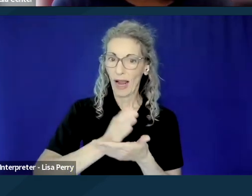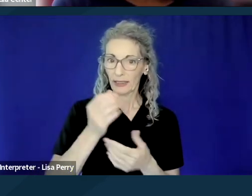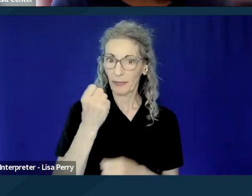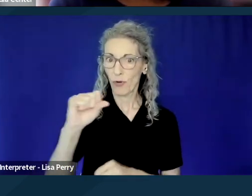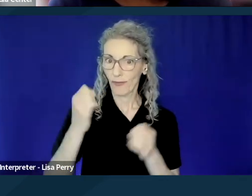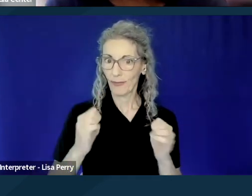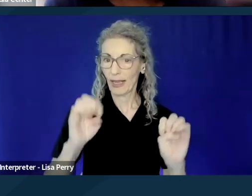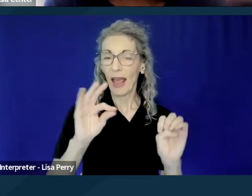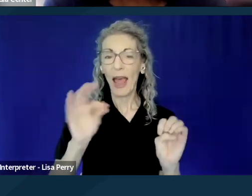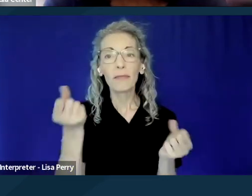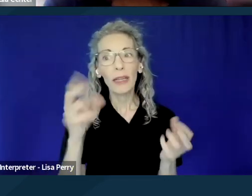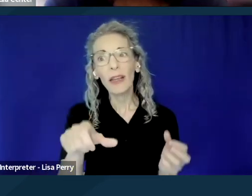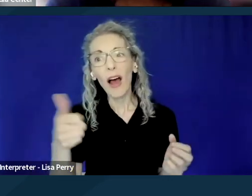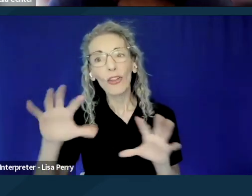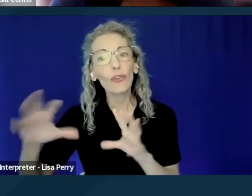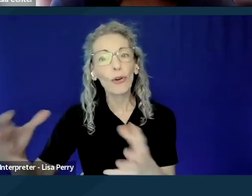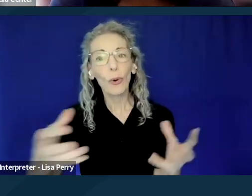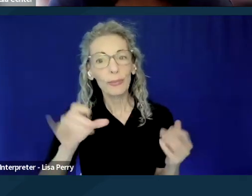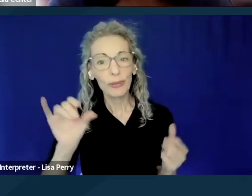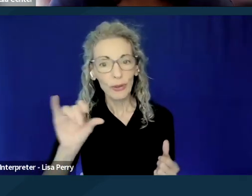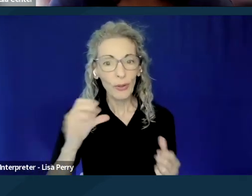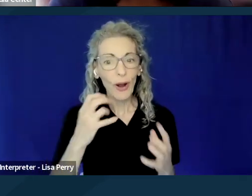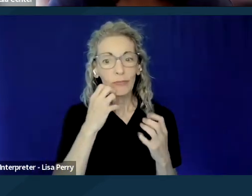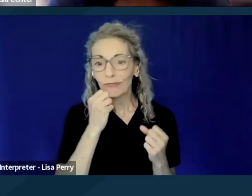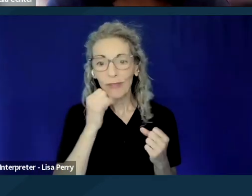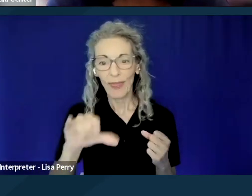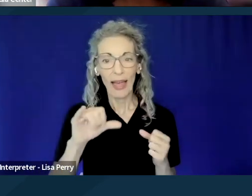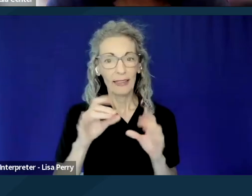movements. Next slide.